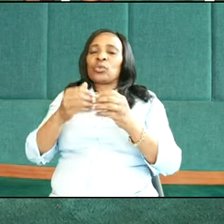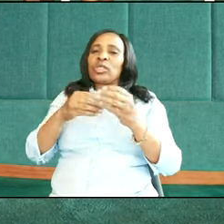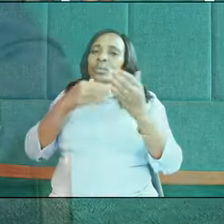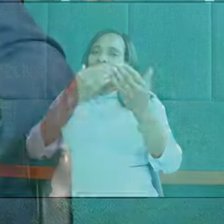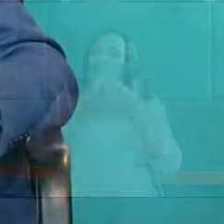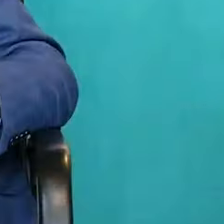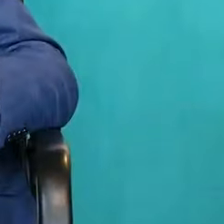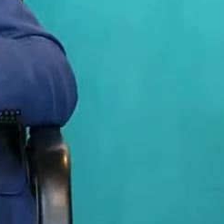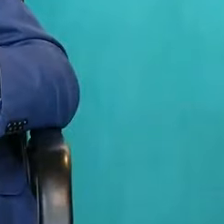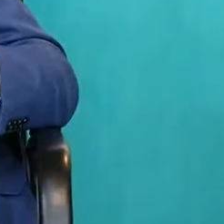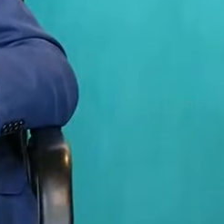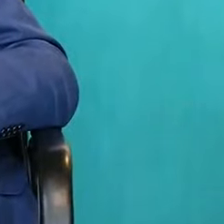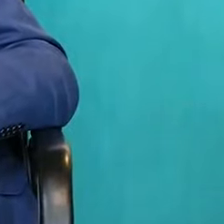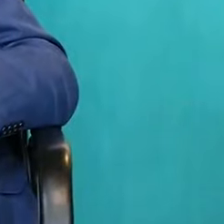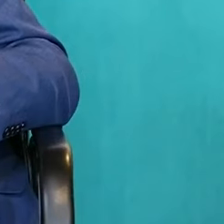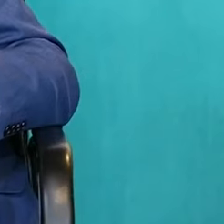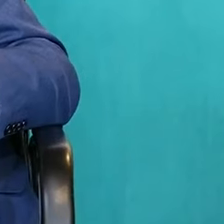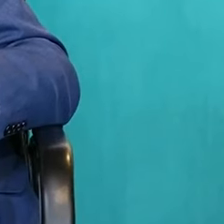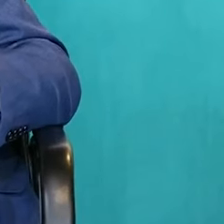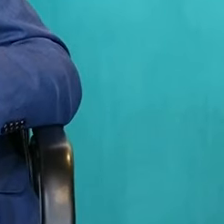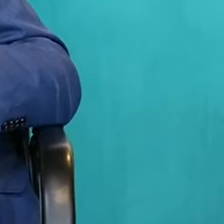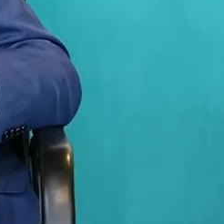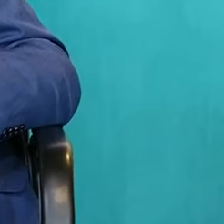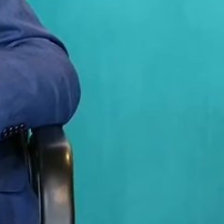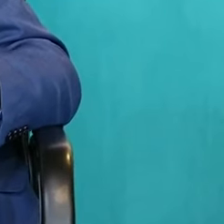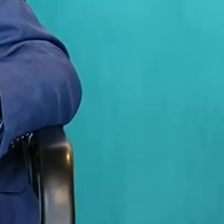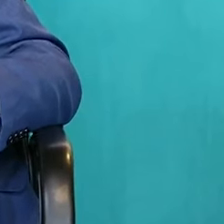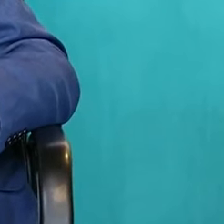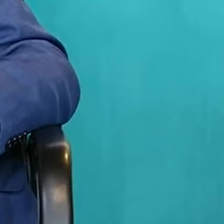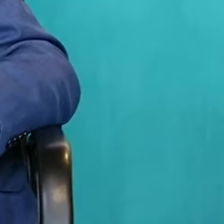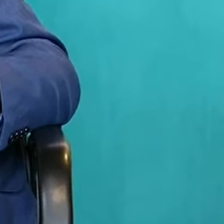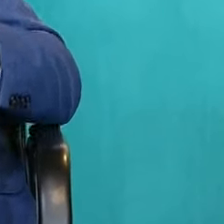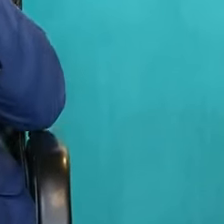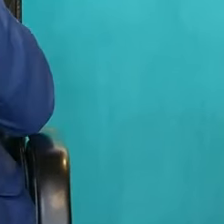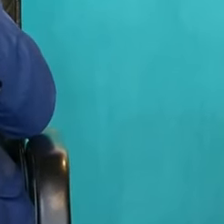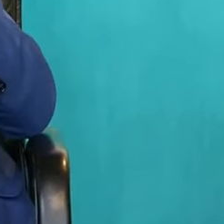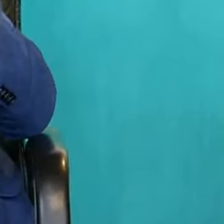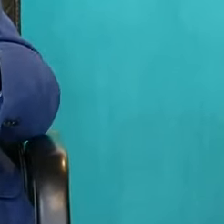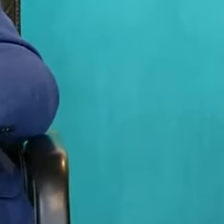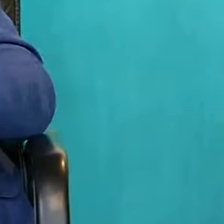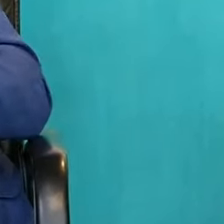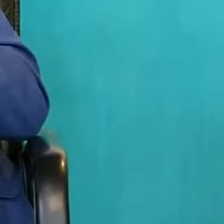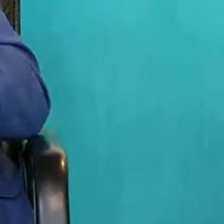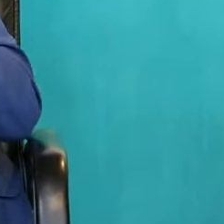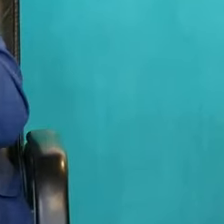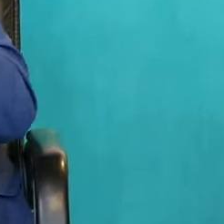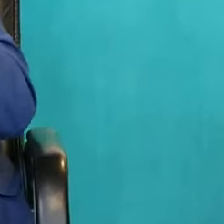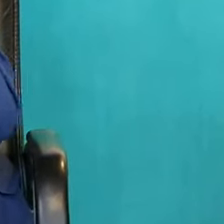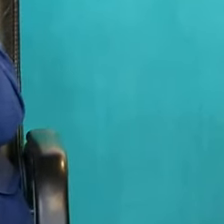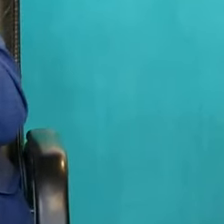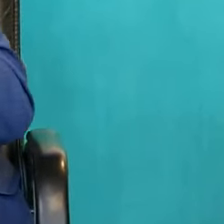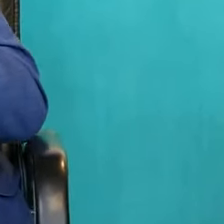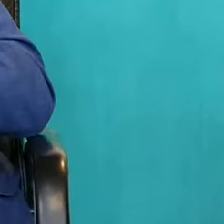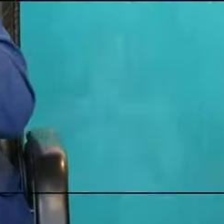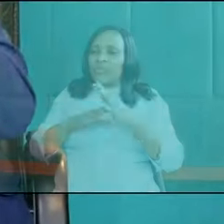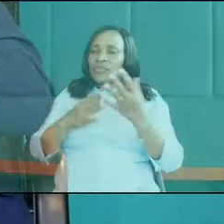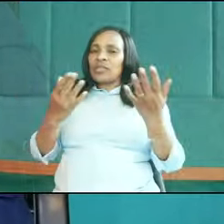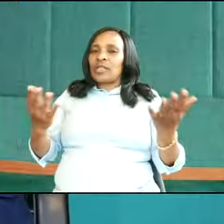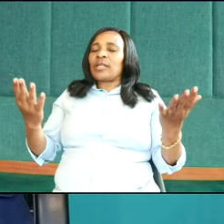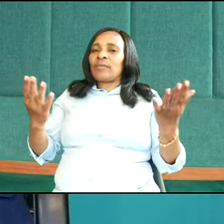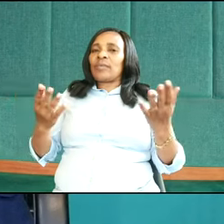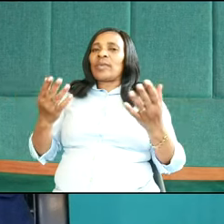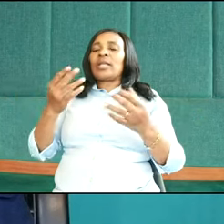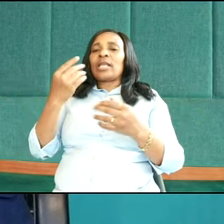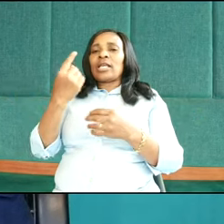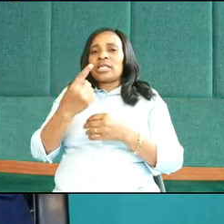represent the heart of God, you know? That's really what God wants for us. He wants to lead us in every single thing that we